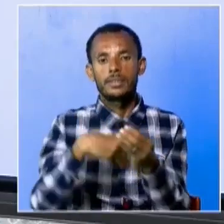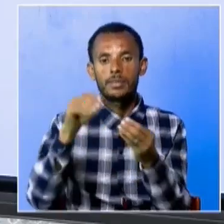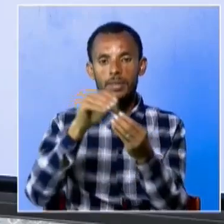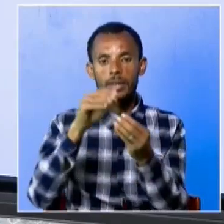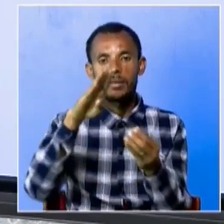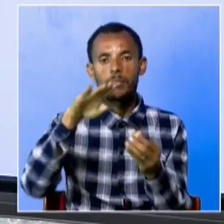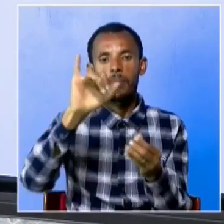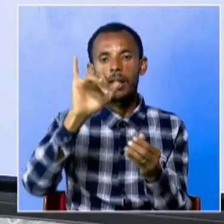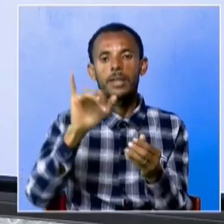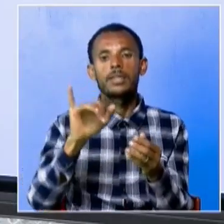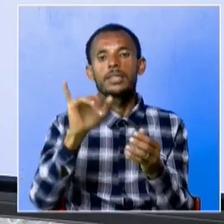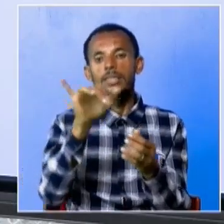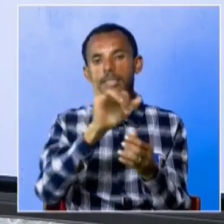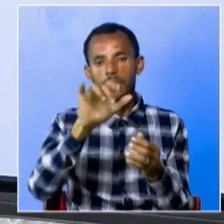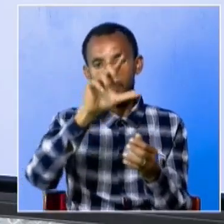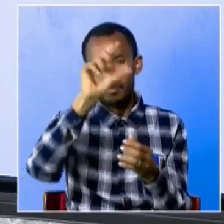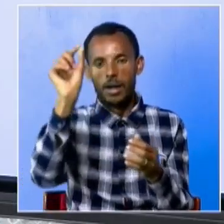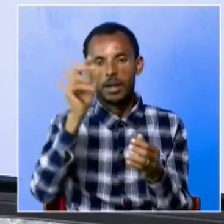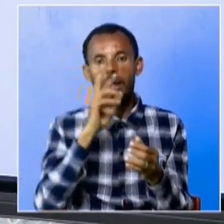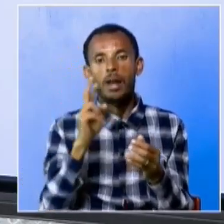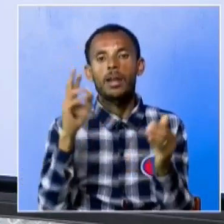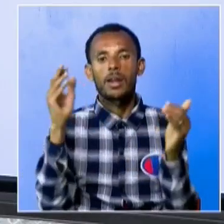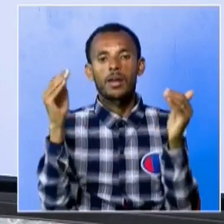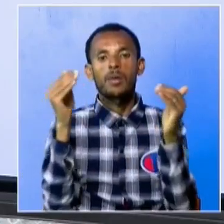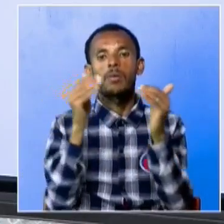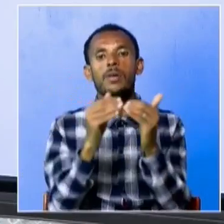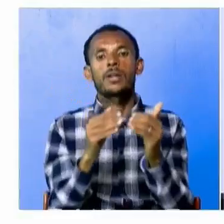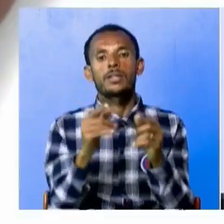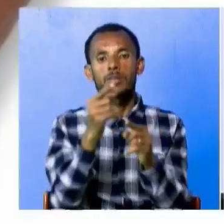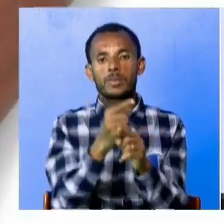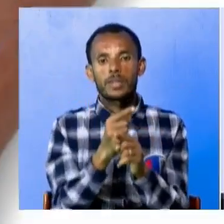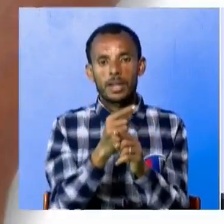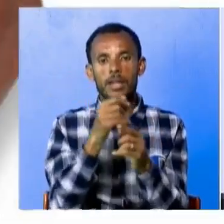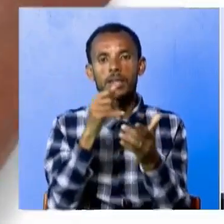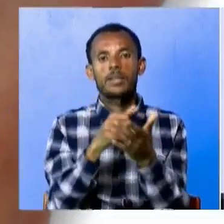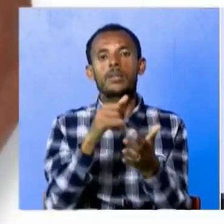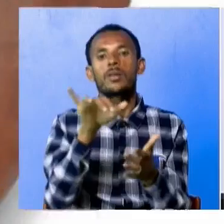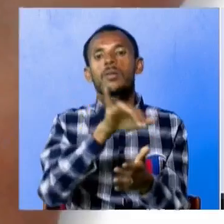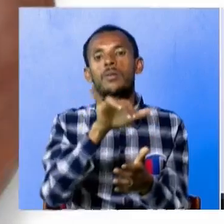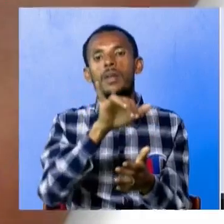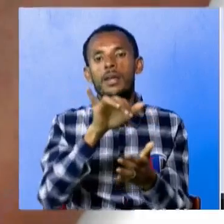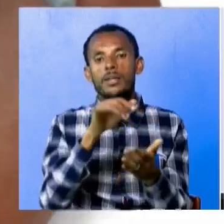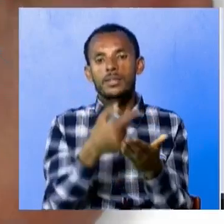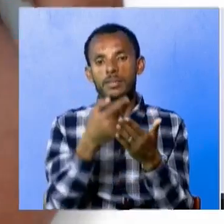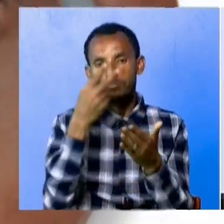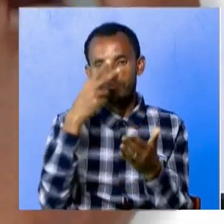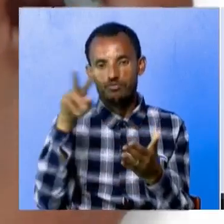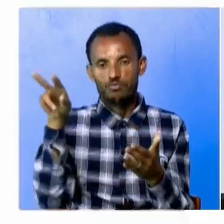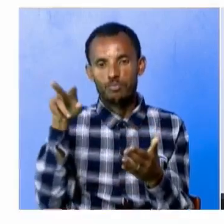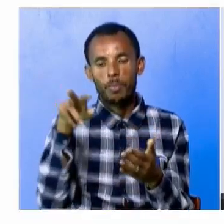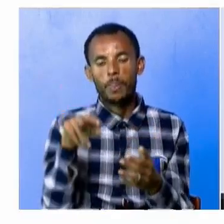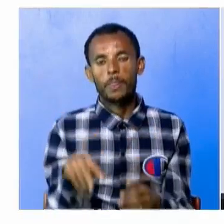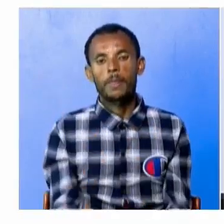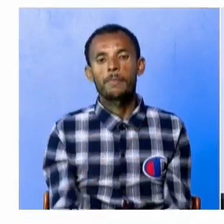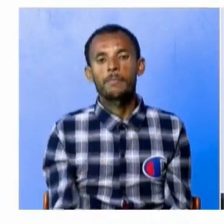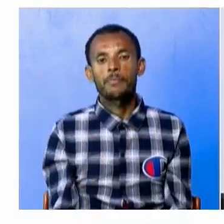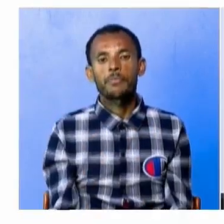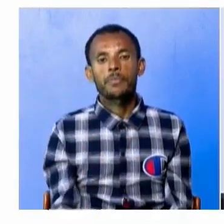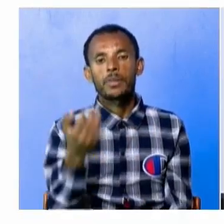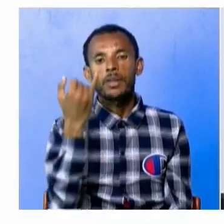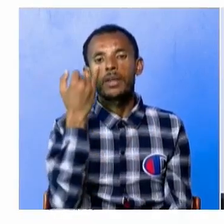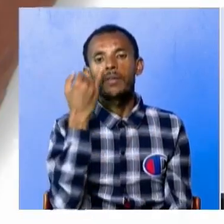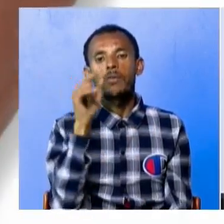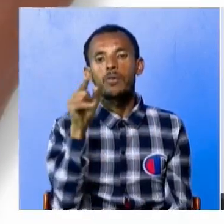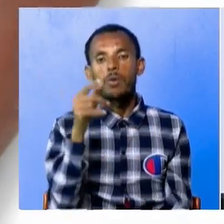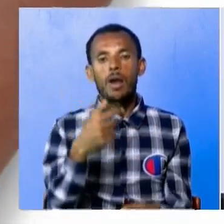subtended by the same arc are congruent. So geometrically, it looks like this. If we have a